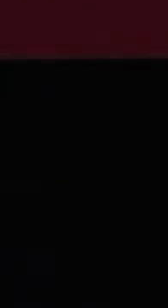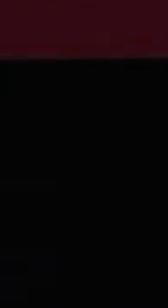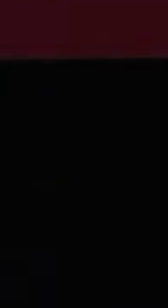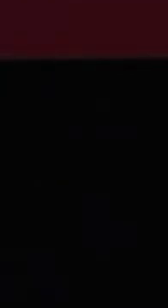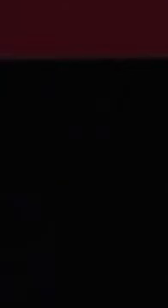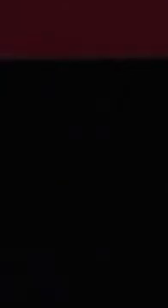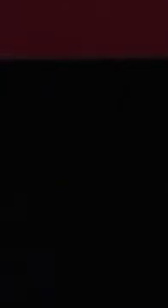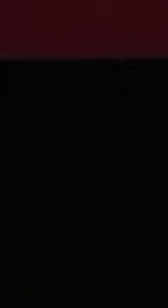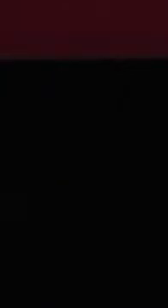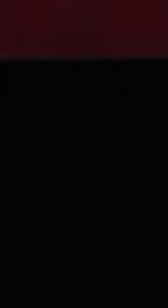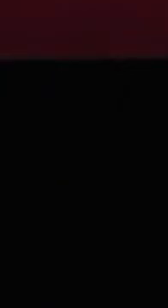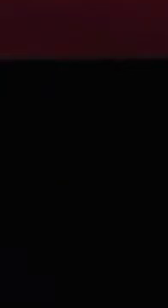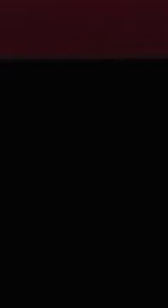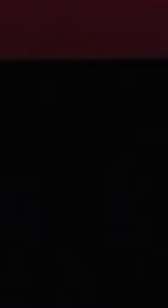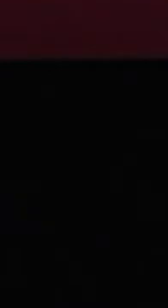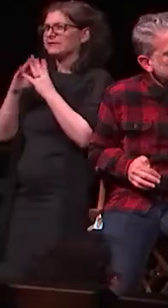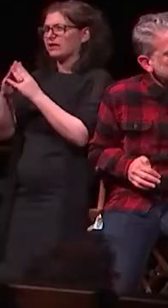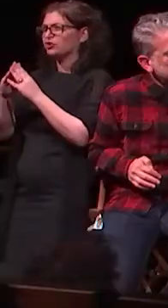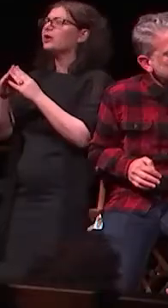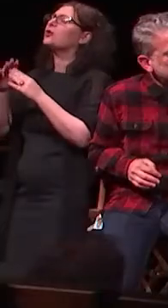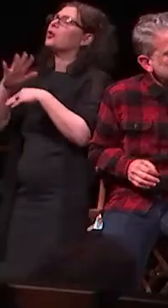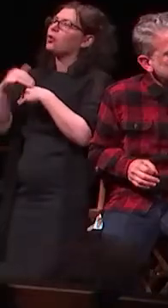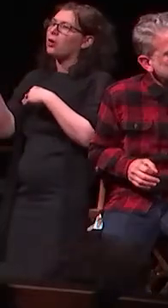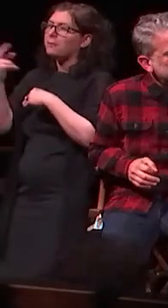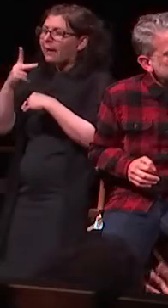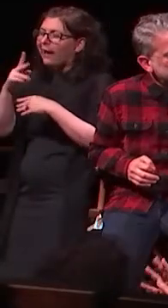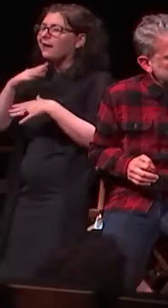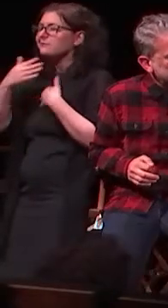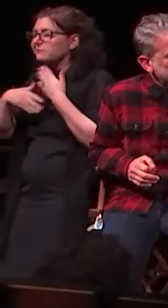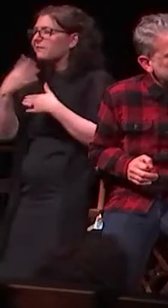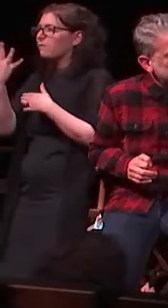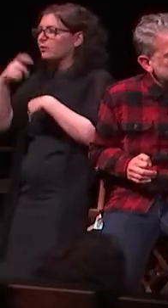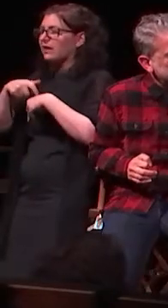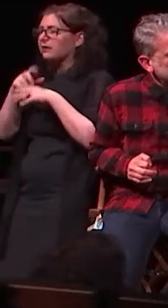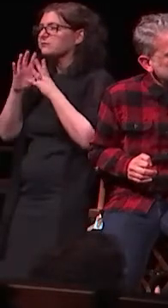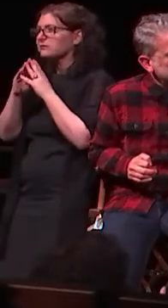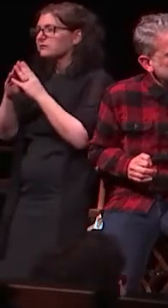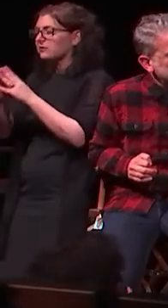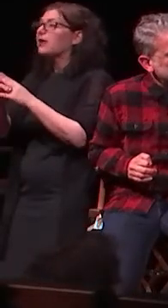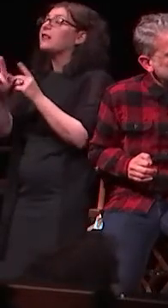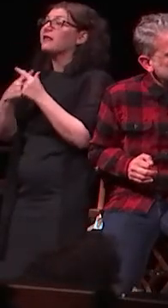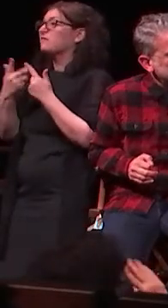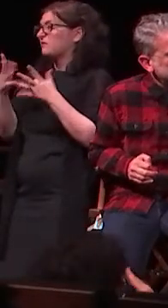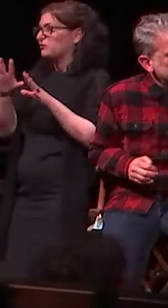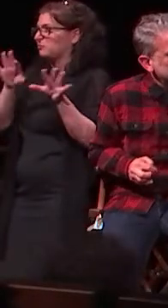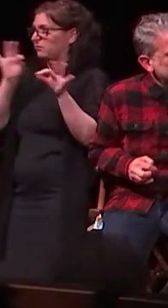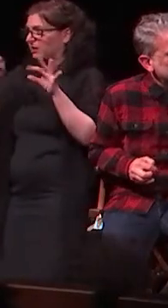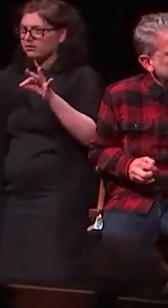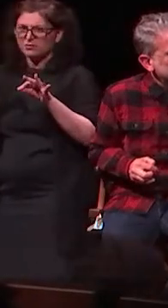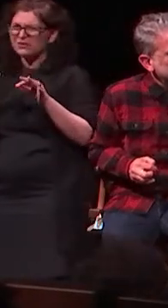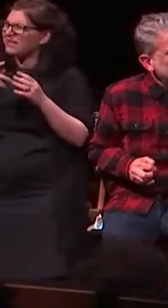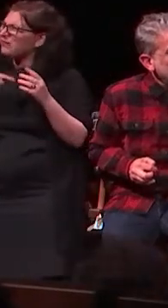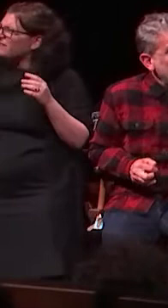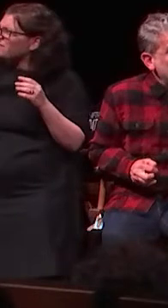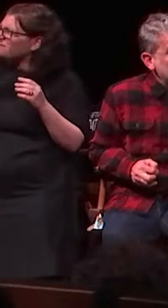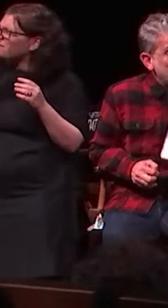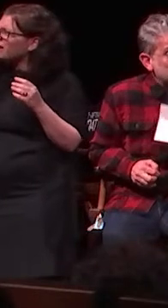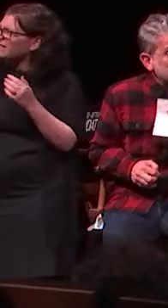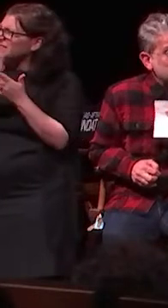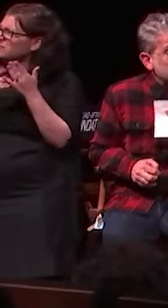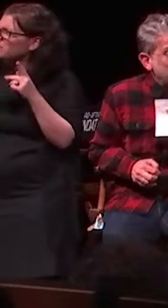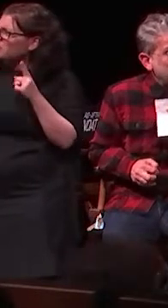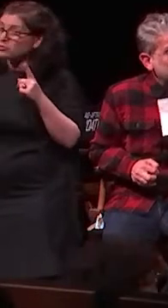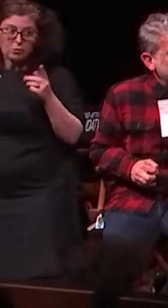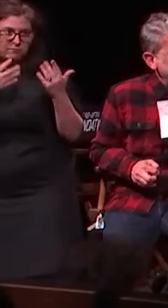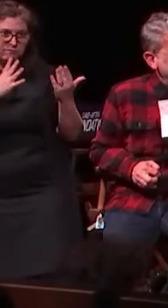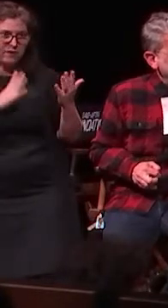4 sessions and did the callbacks and just, you know, went with it. Is another part of the question I'm not answering? No,